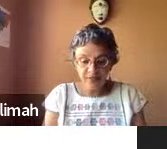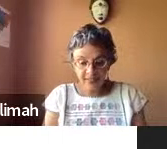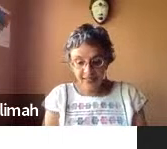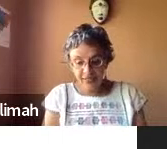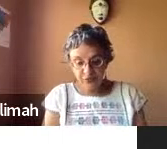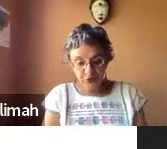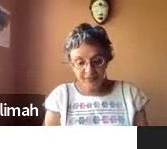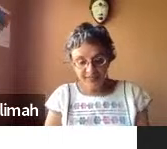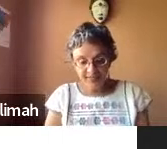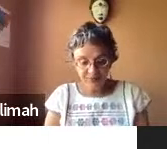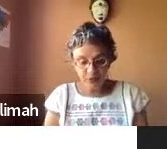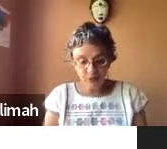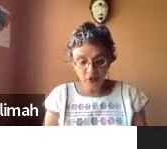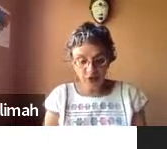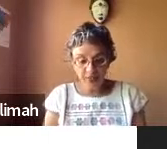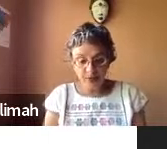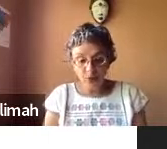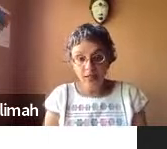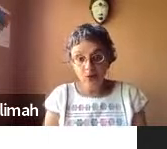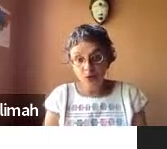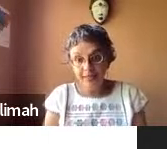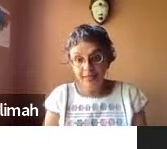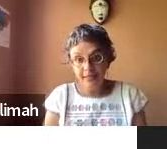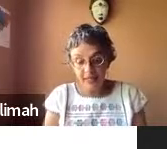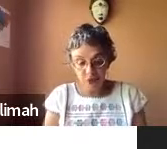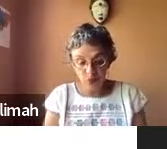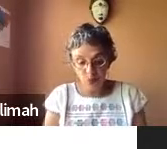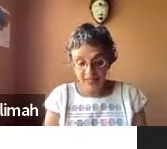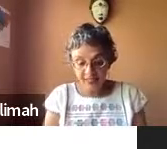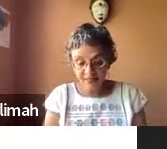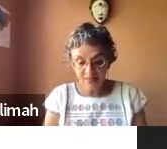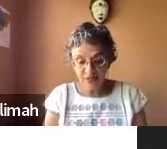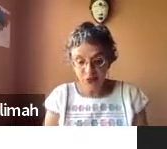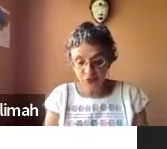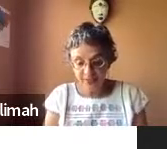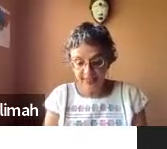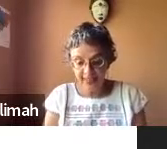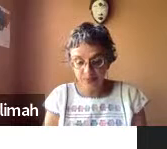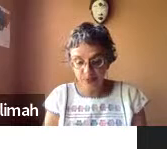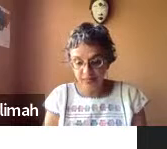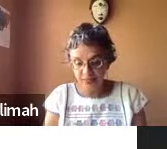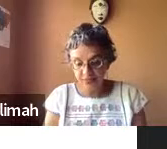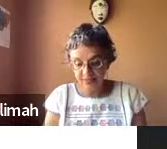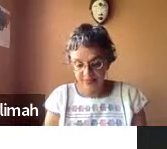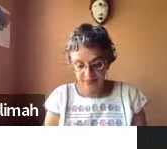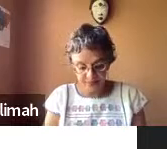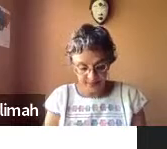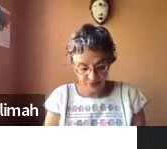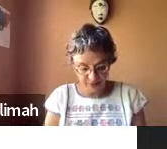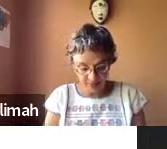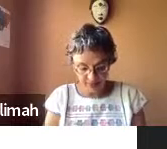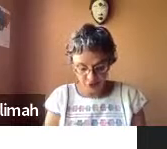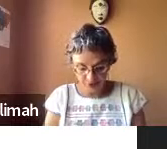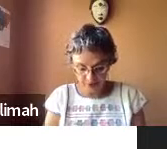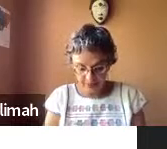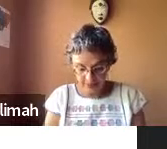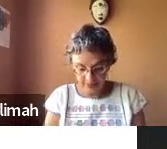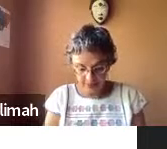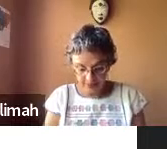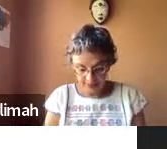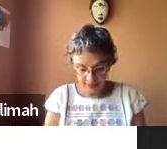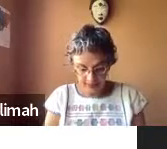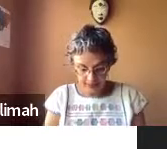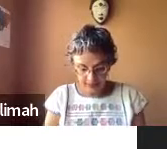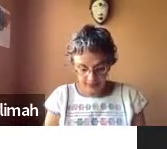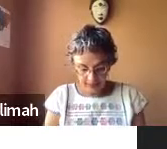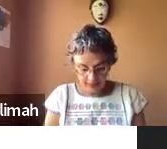Most African countries fare moderately well only in metric 1, maternity and parental leave legislation.